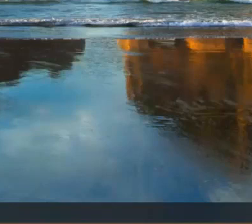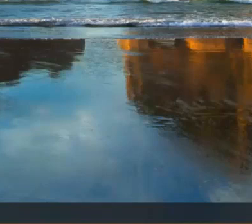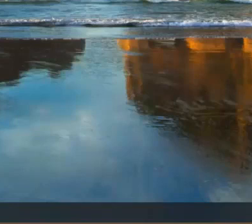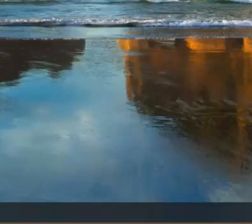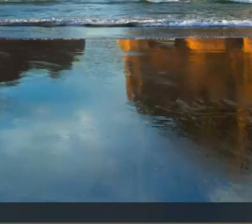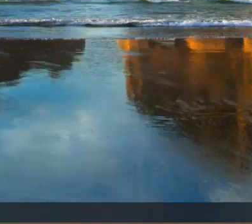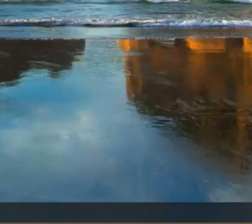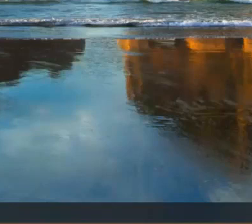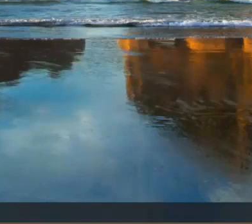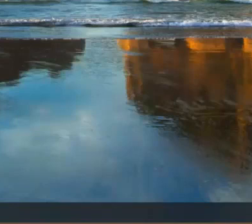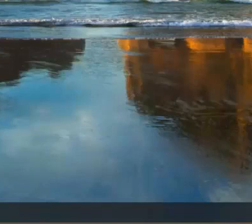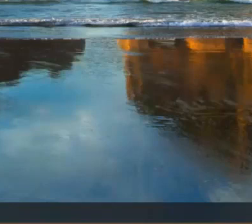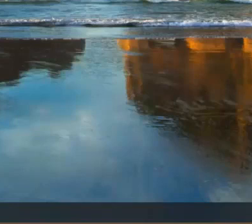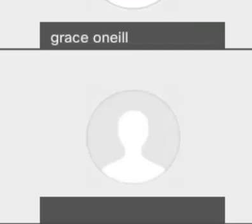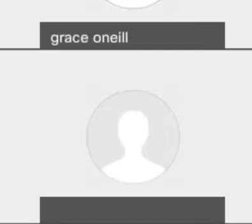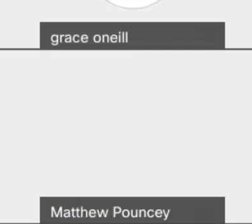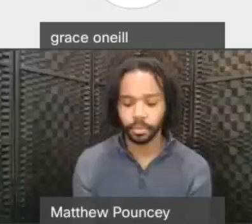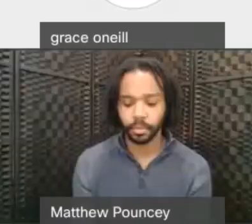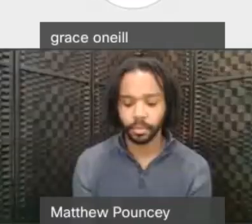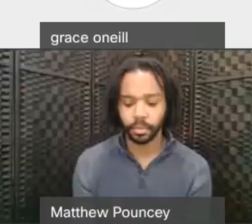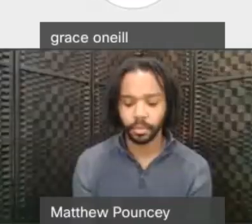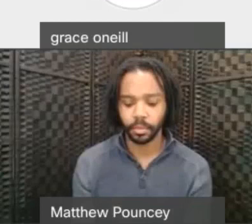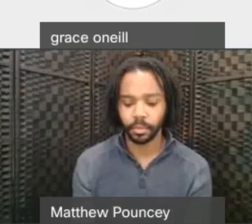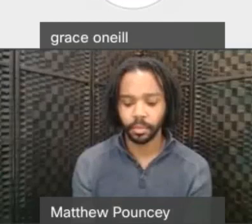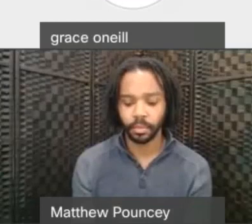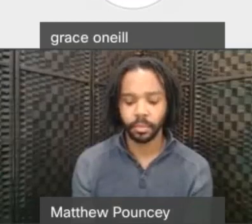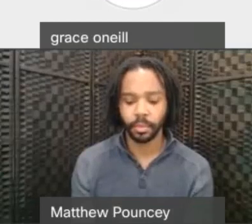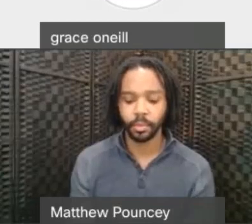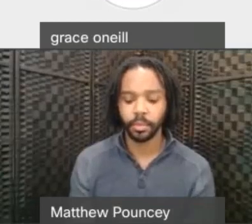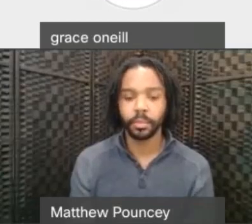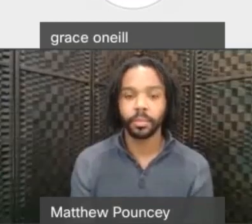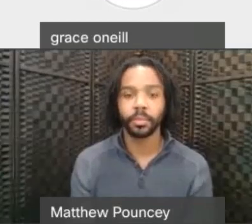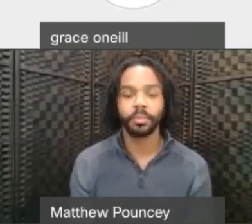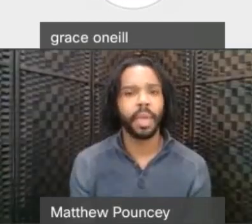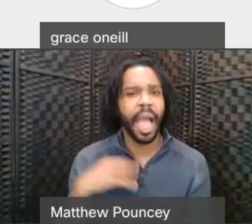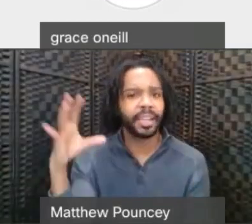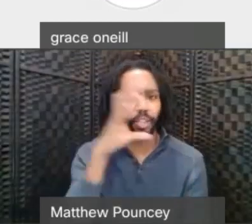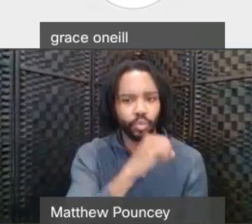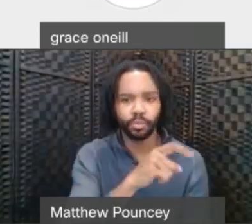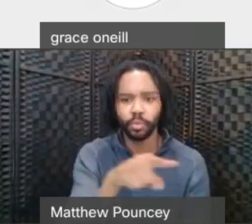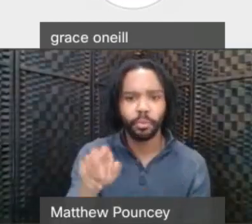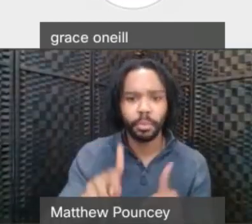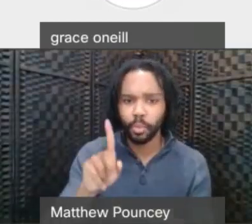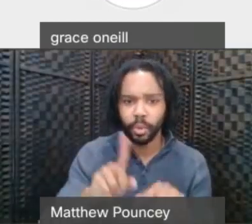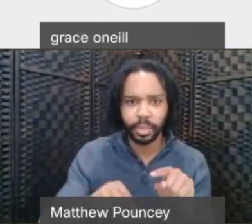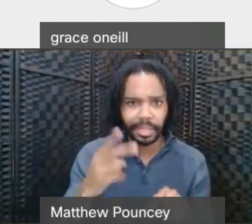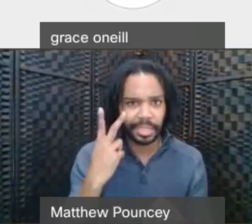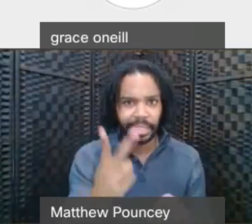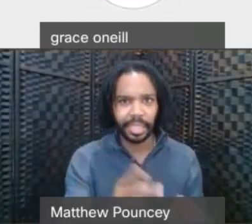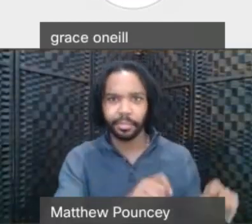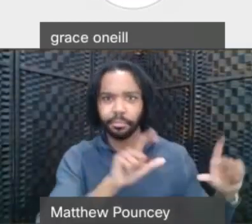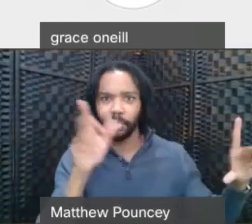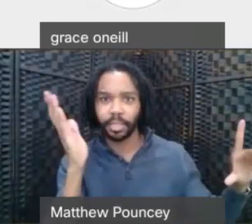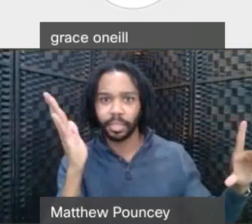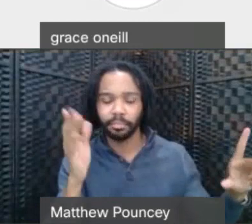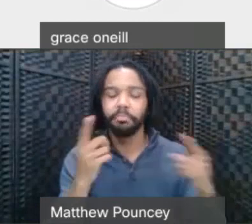And I'm not sure why. Usually as soon as I assume people cannot still see the presentation. Ah, there